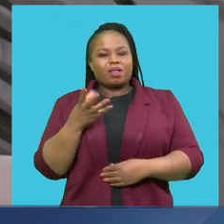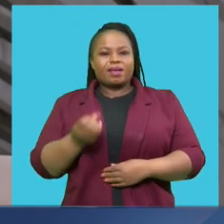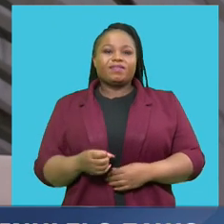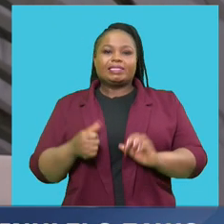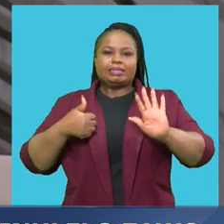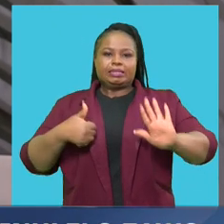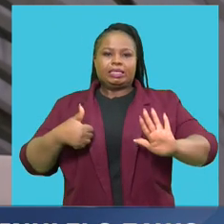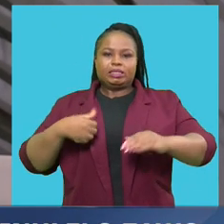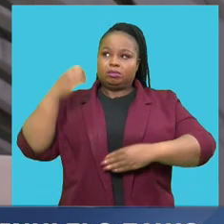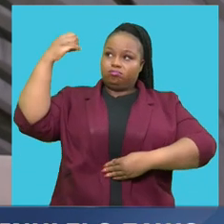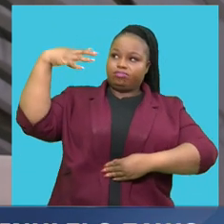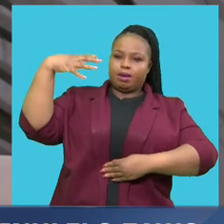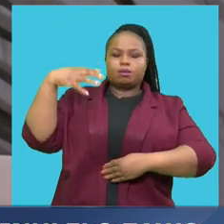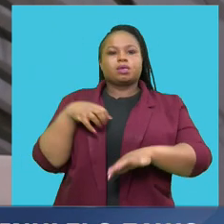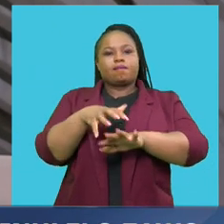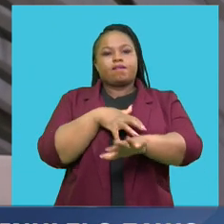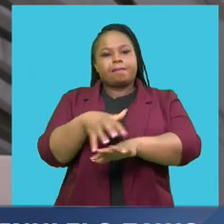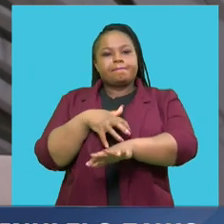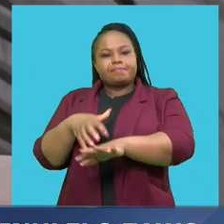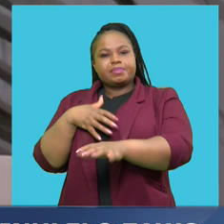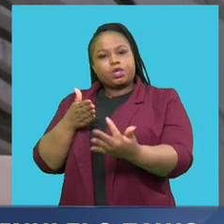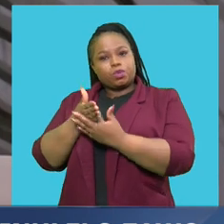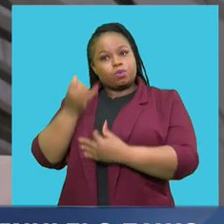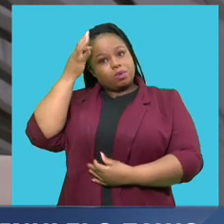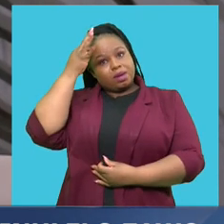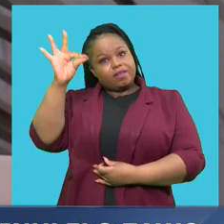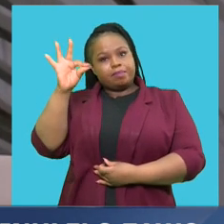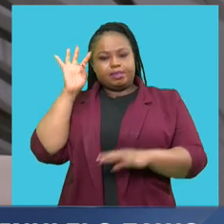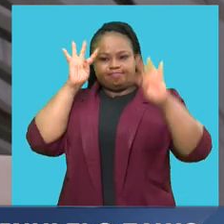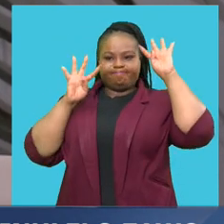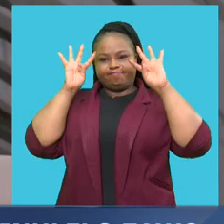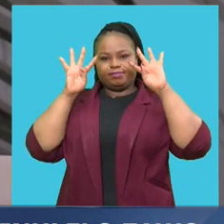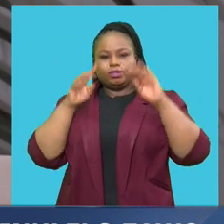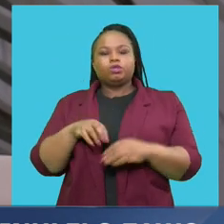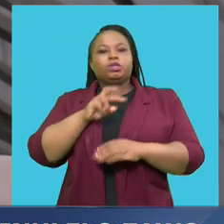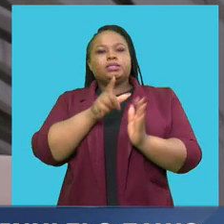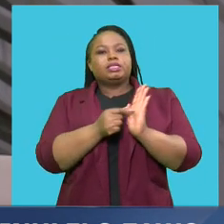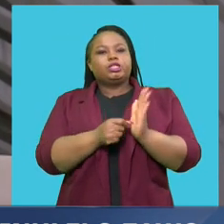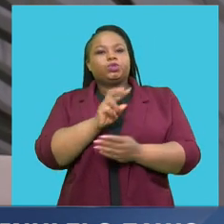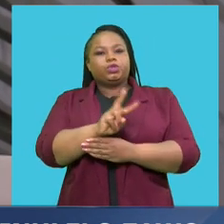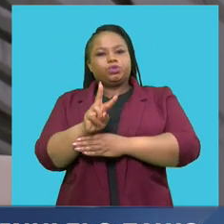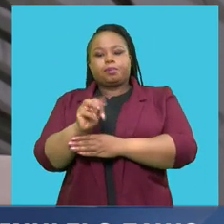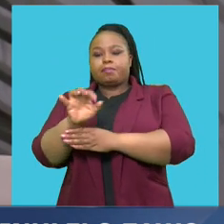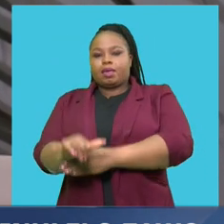farms that are driven through a government initiative. In fact, on the 22nd of May